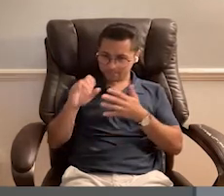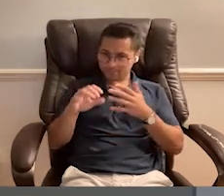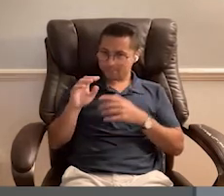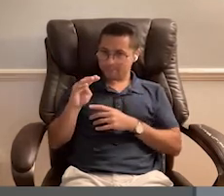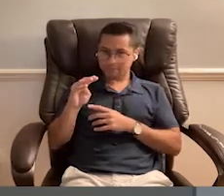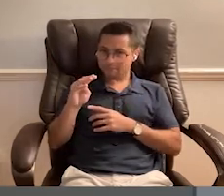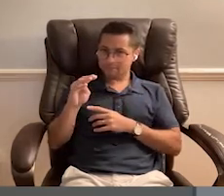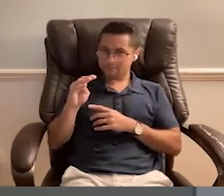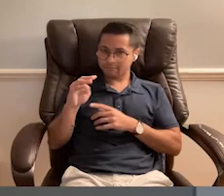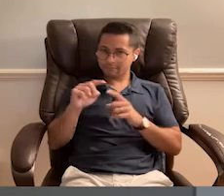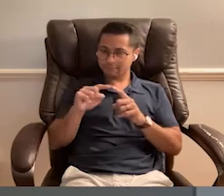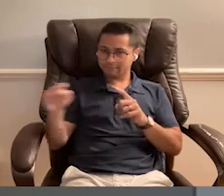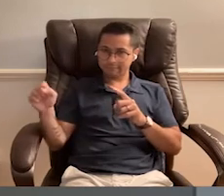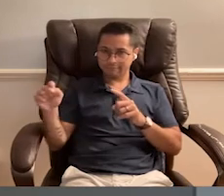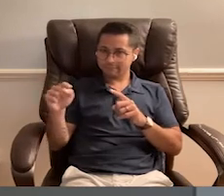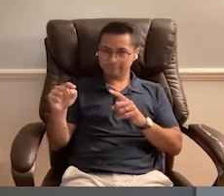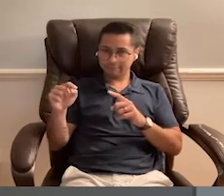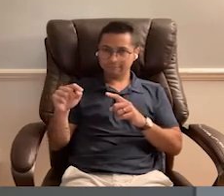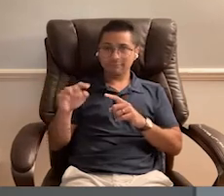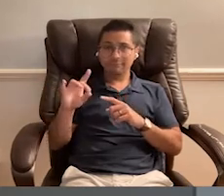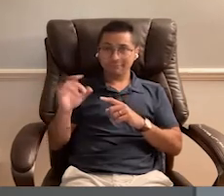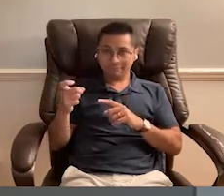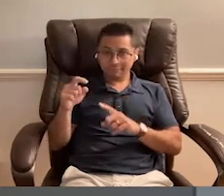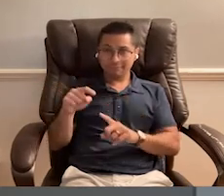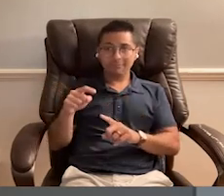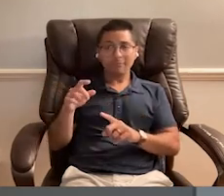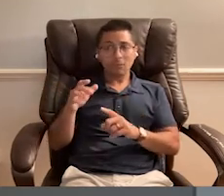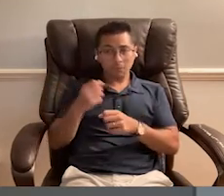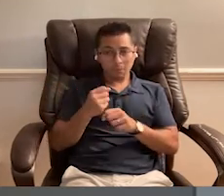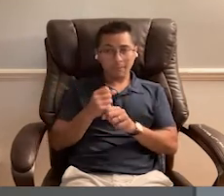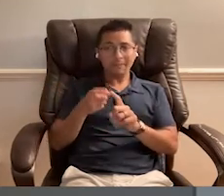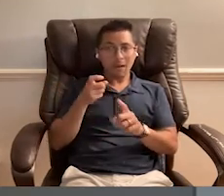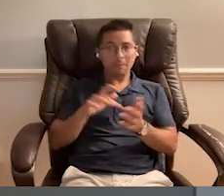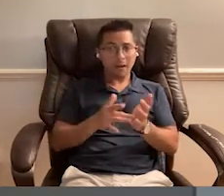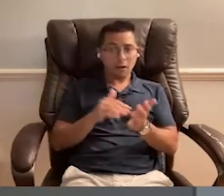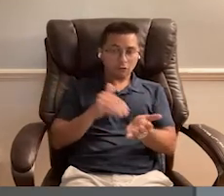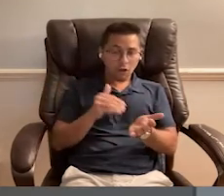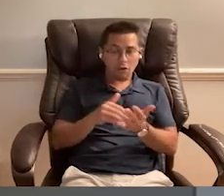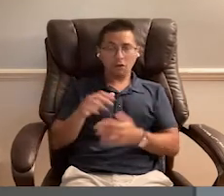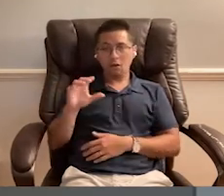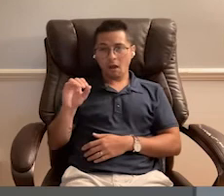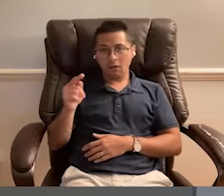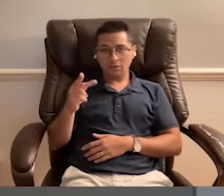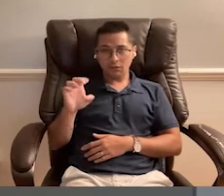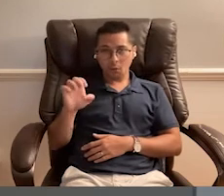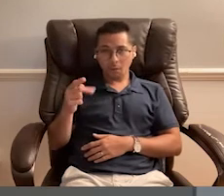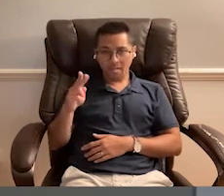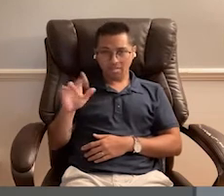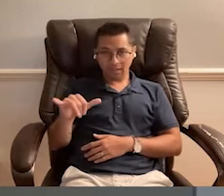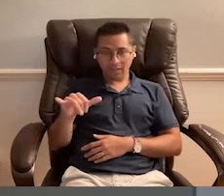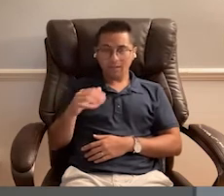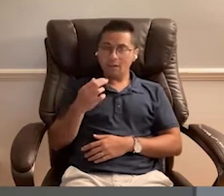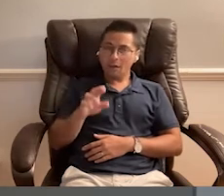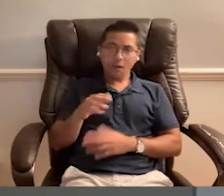cystica, a myelomeningitis, something said earlier perfectly. The diagnosis, again, is going to be made by a medical